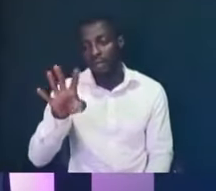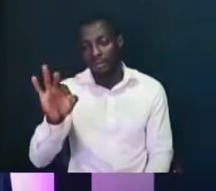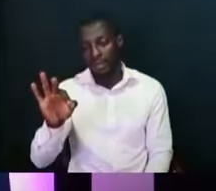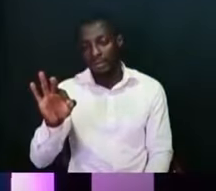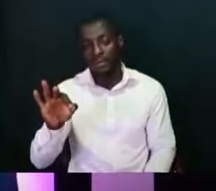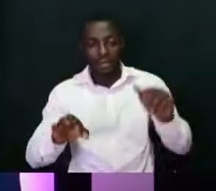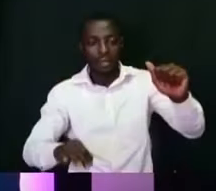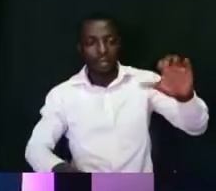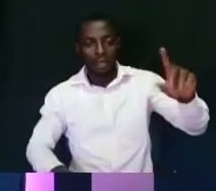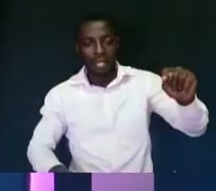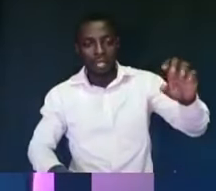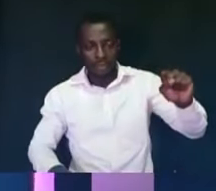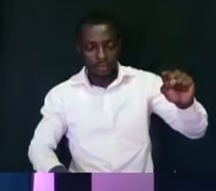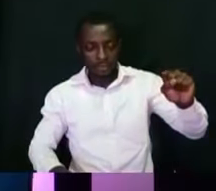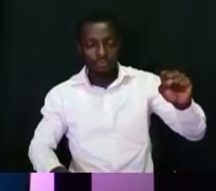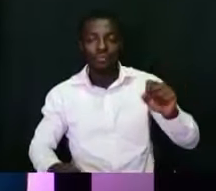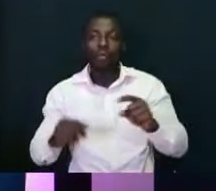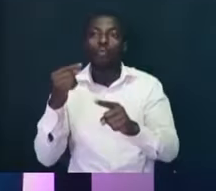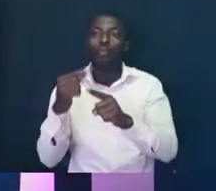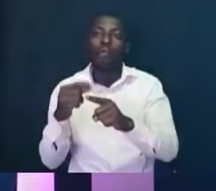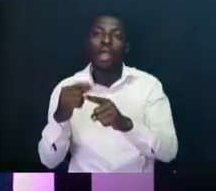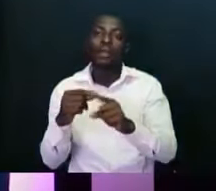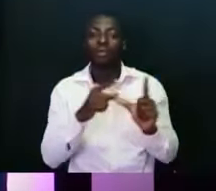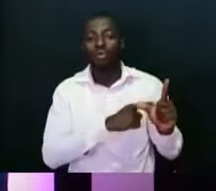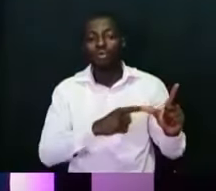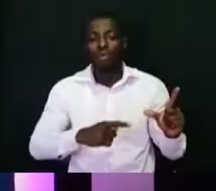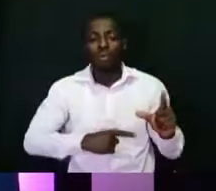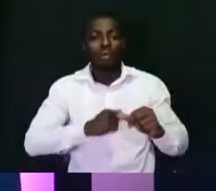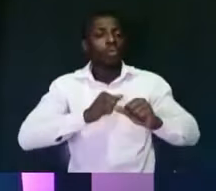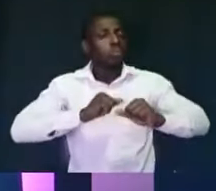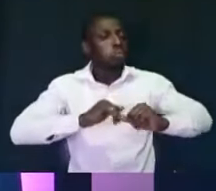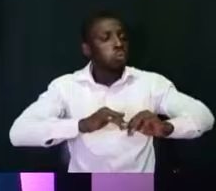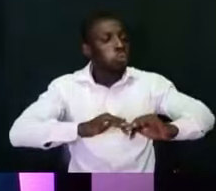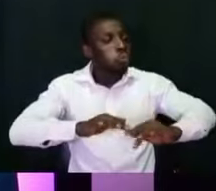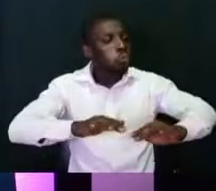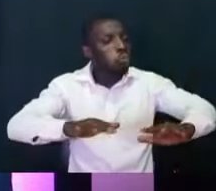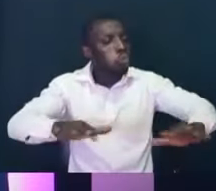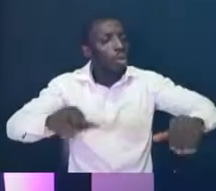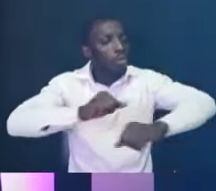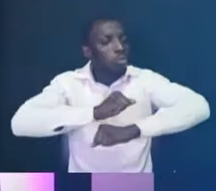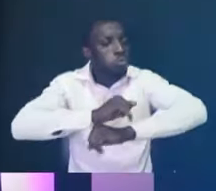19:20. So 13:49. The word of the Lord spread through the whole region.